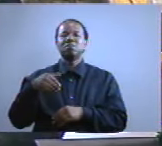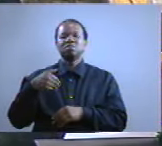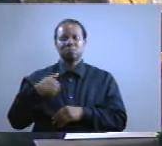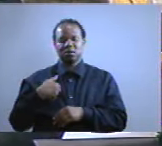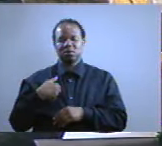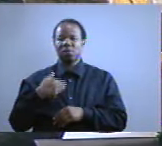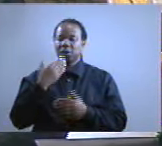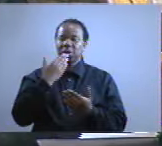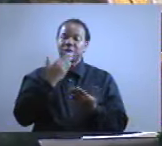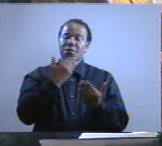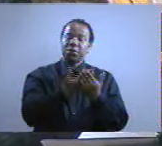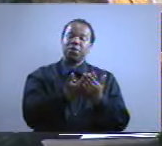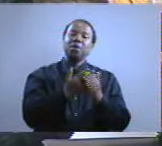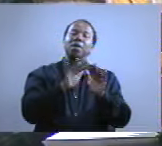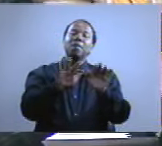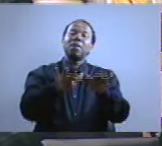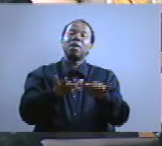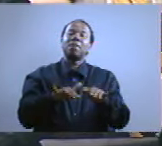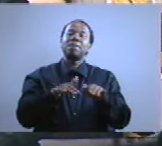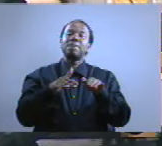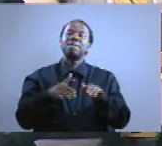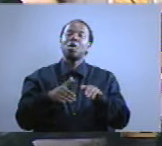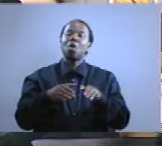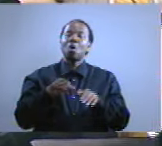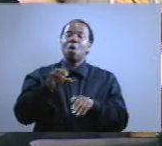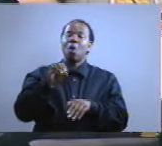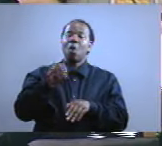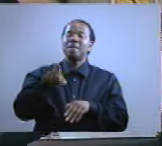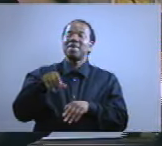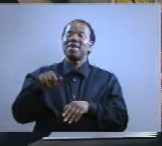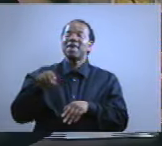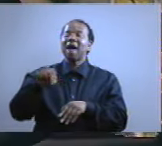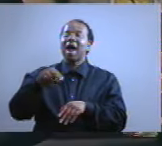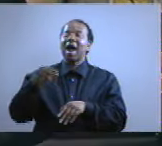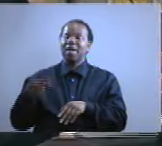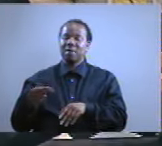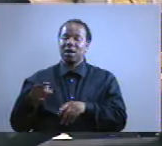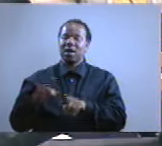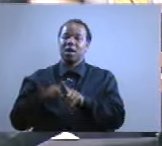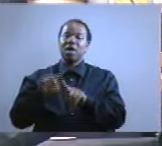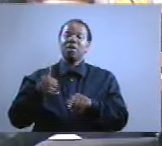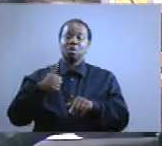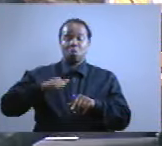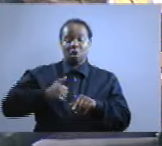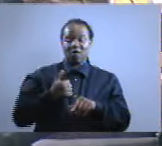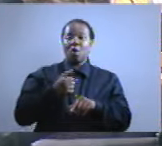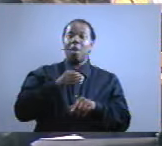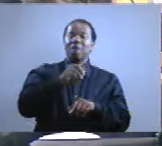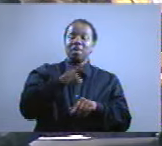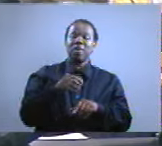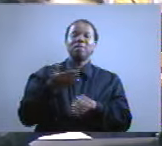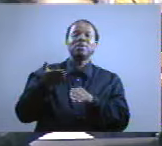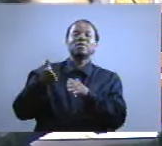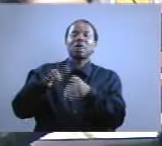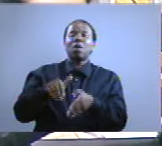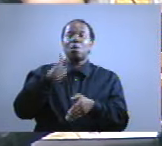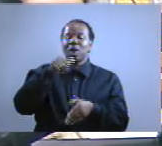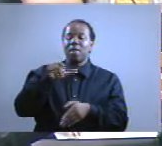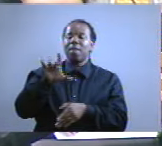House notes that Mrs. Bridget Oppenheimer, widow of the late Mr. Harry Oppenheimer, passed away on